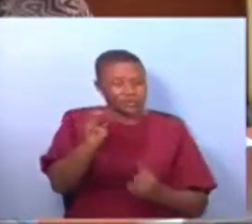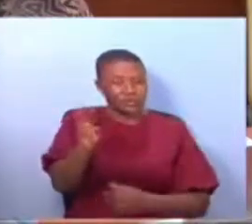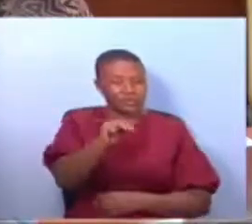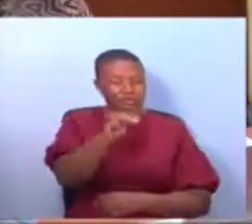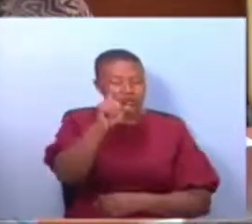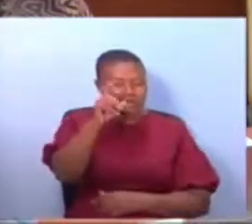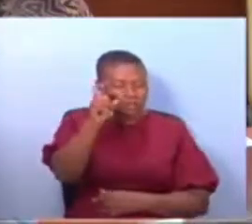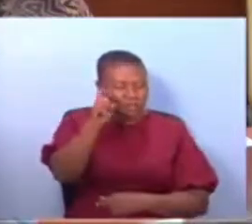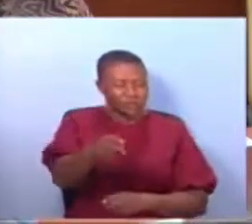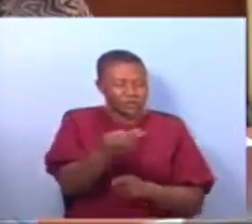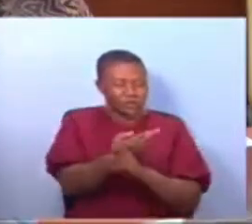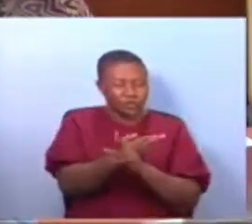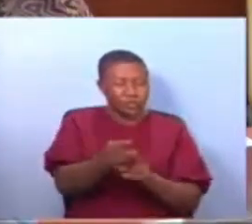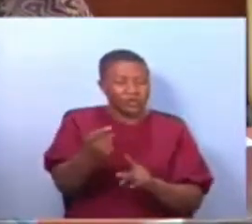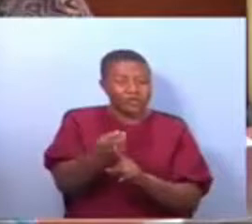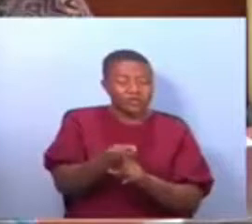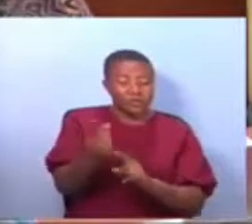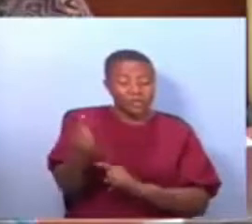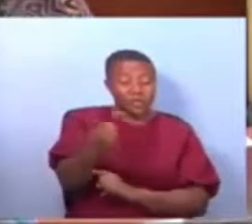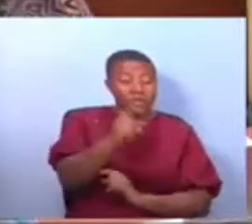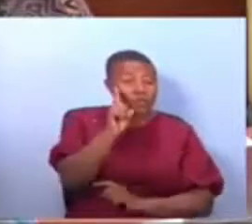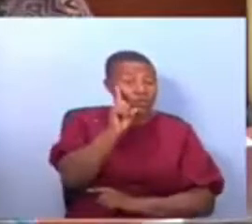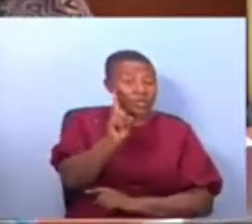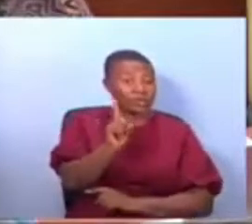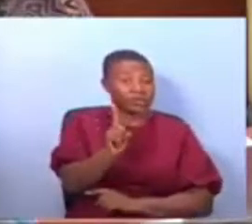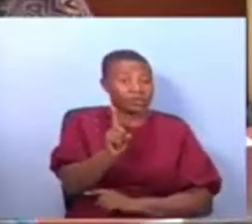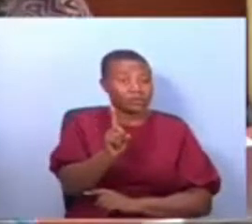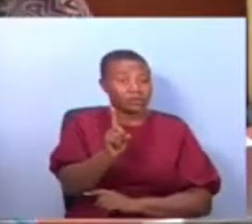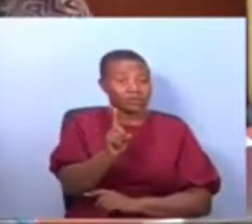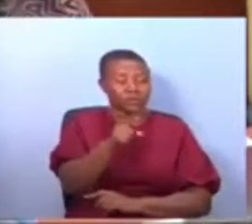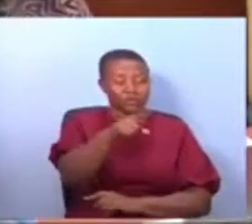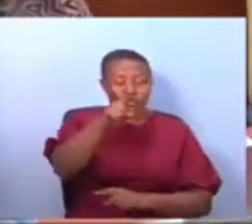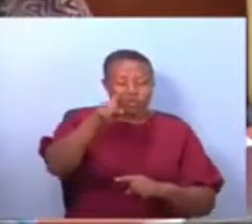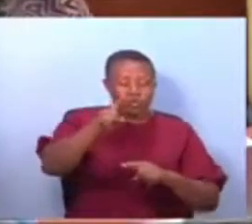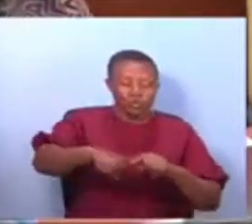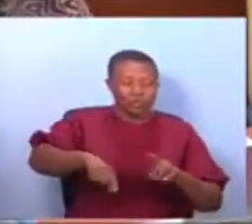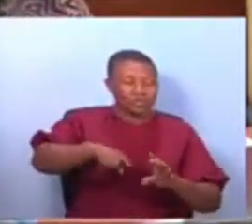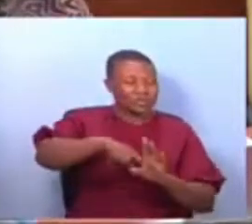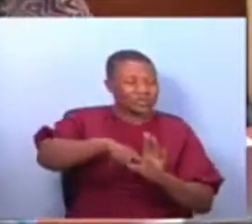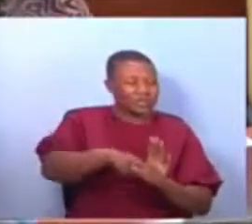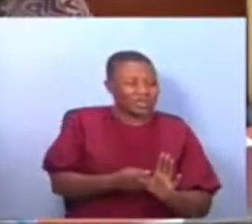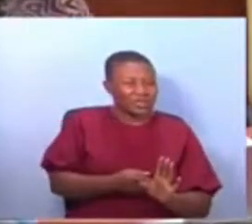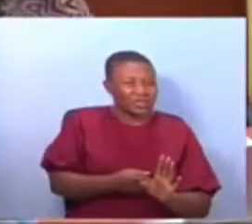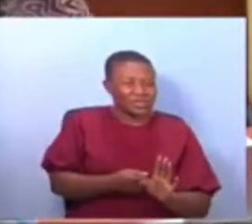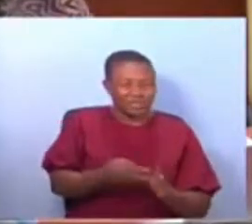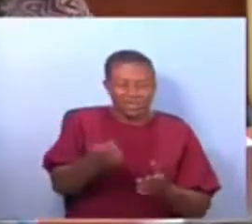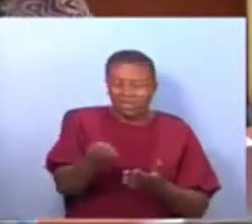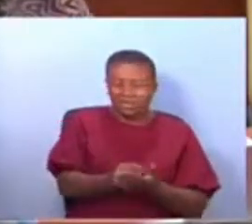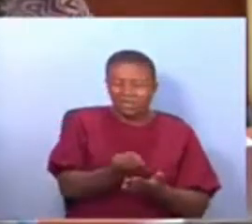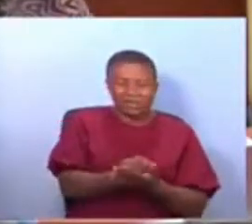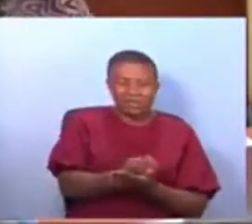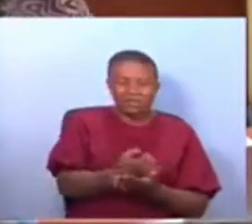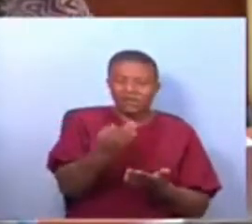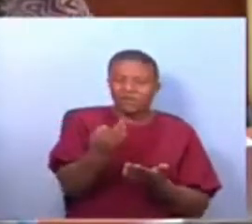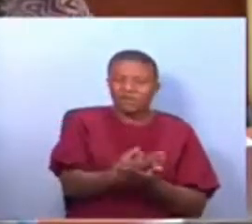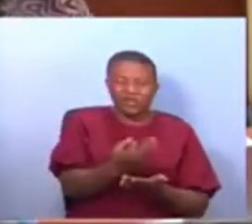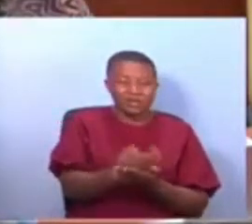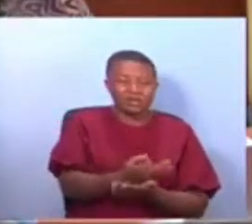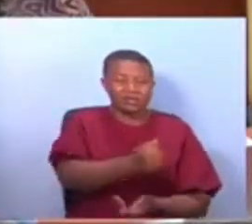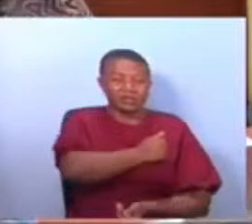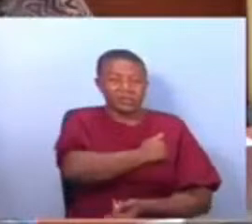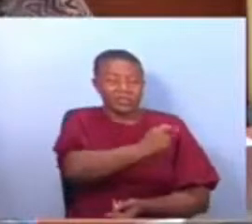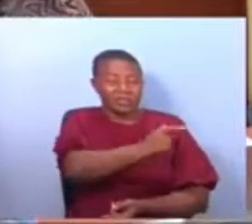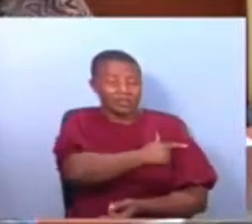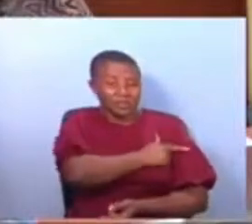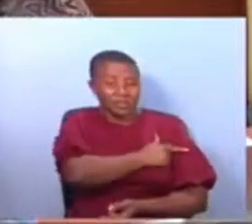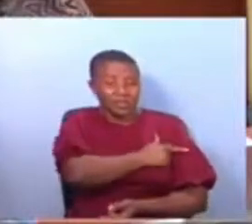one. Mr. Speaker, you cannot start energy, finance, attorney general. When are the rest of